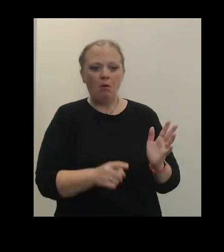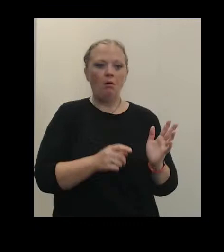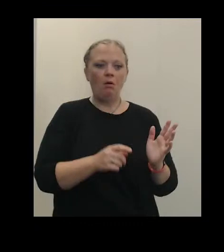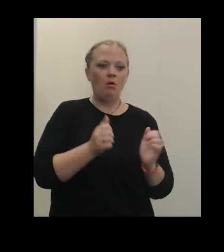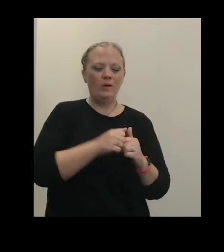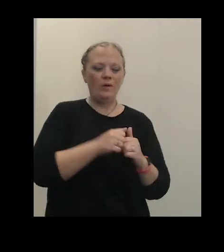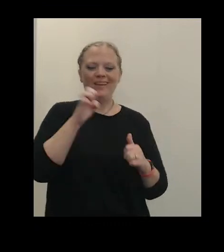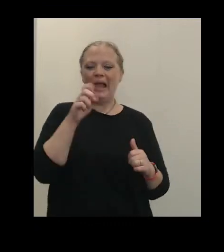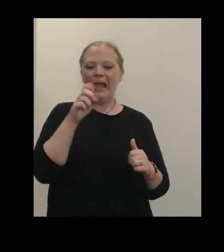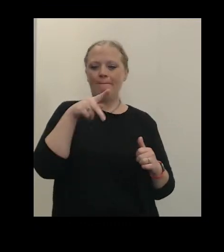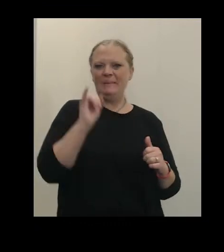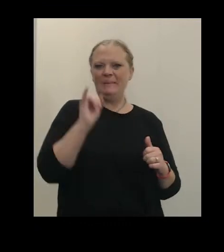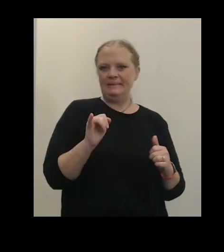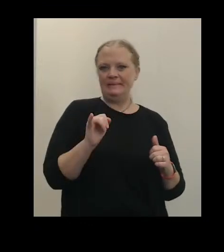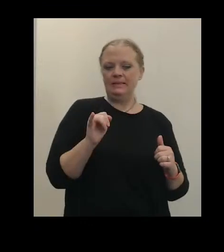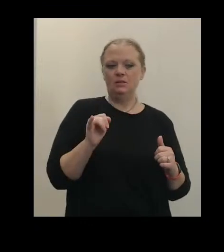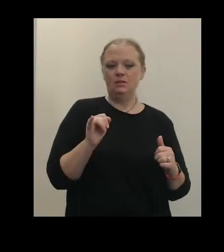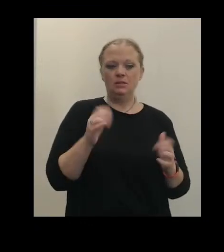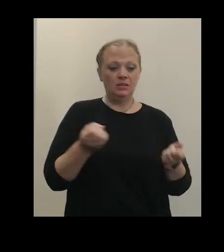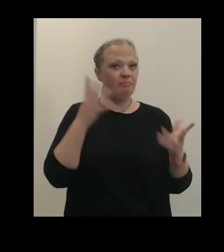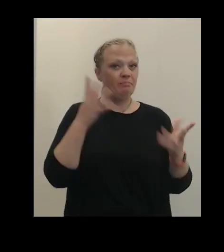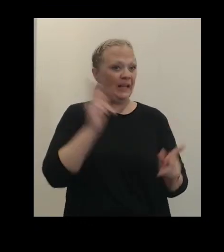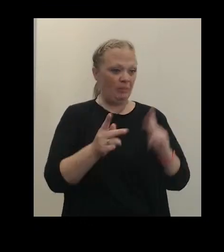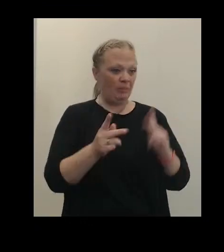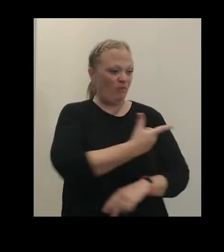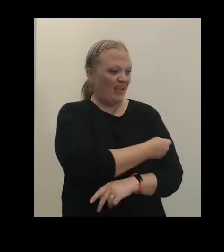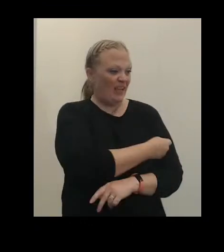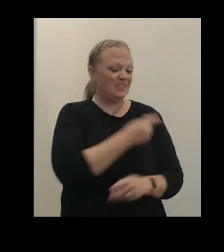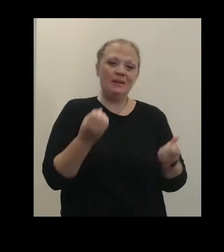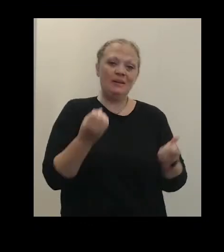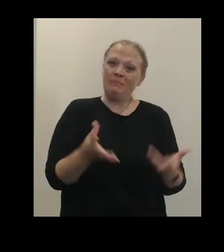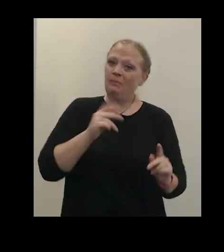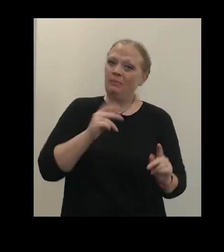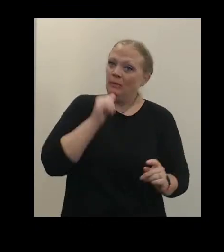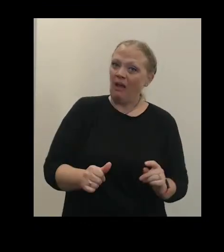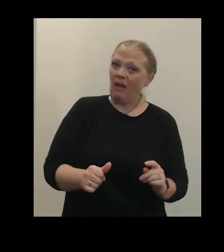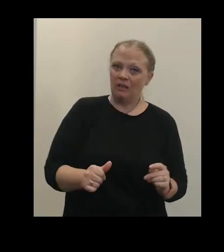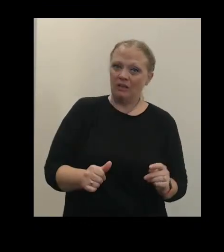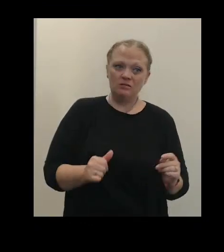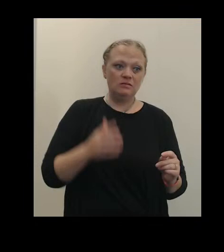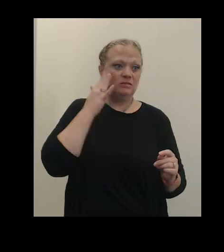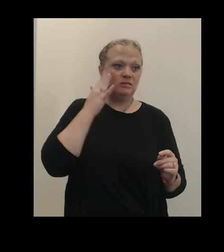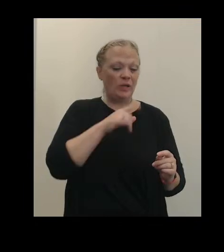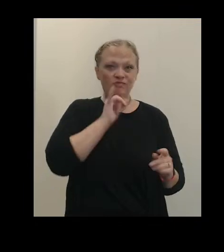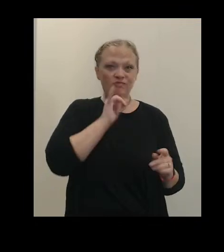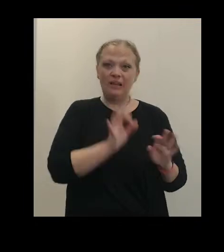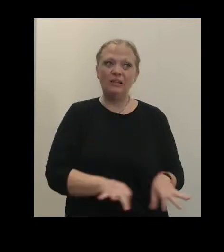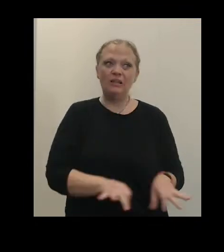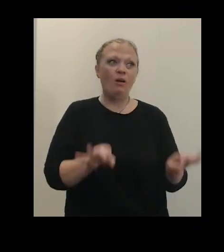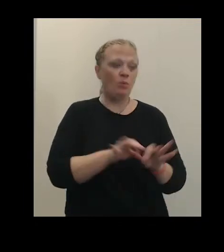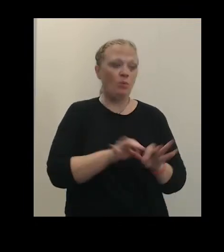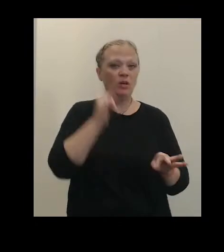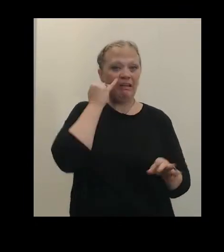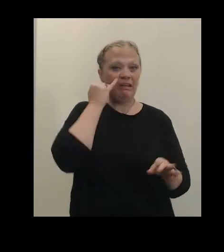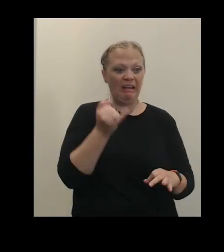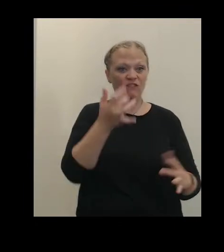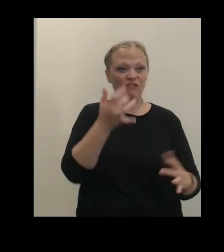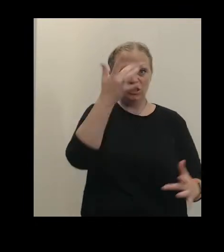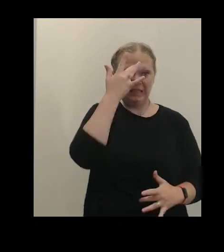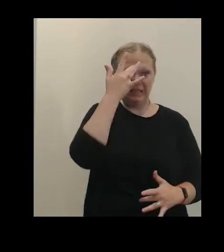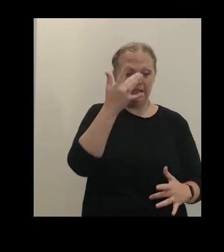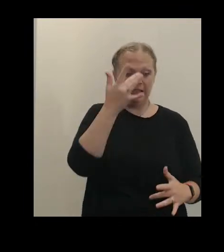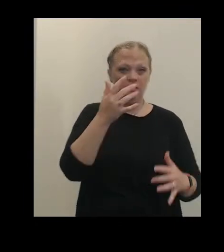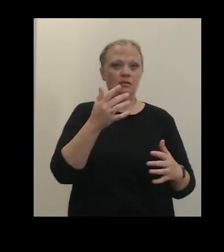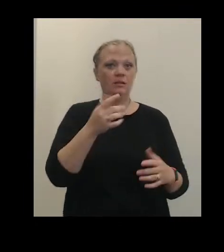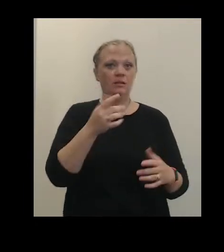and however many there are people who are not vaccinated. That's why it's really important if you're ill with COVID-19 and